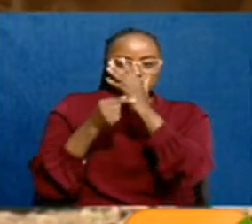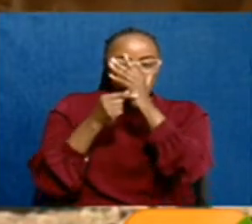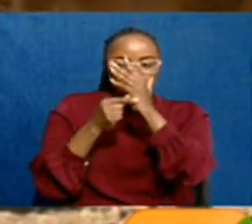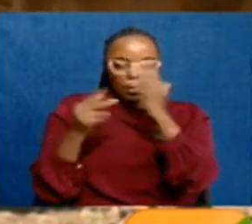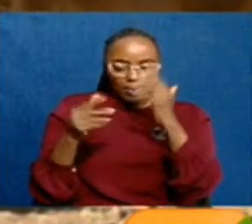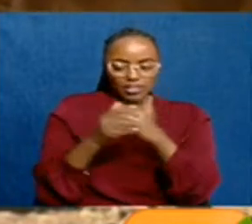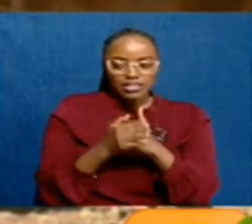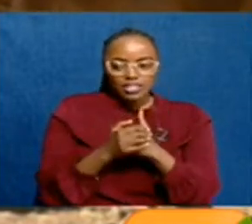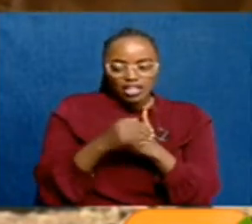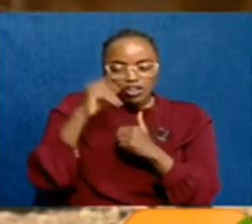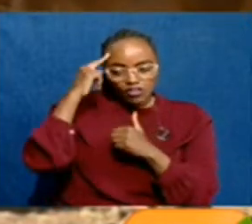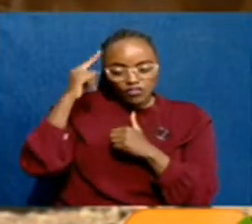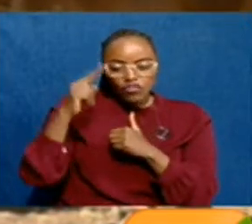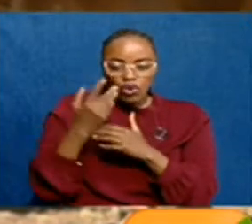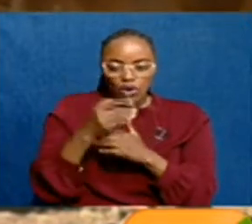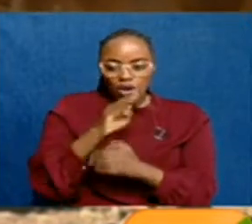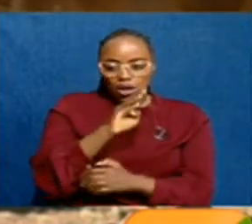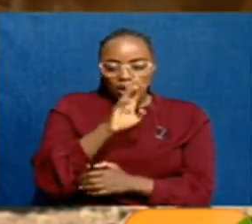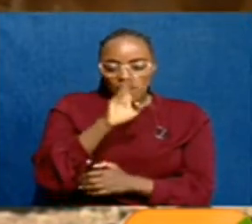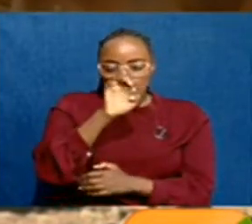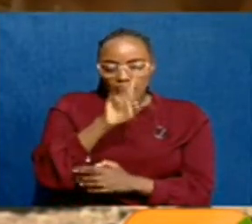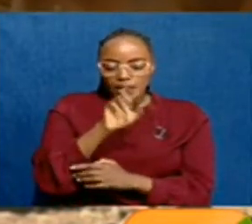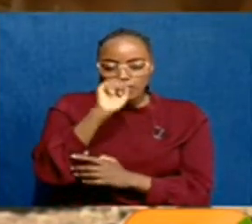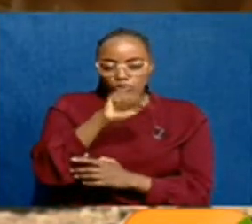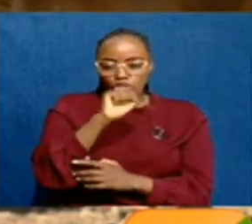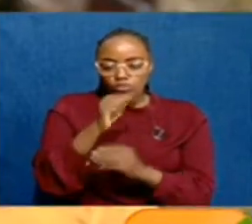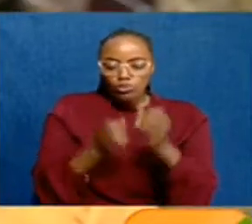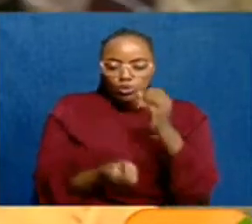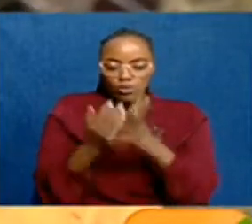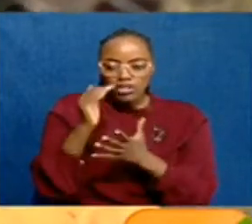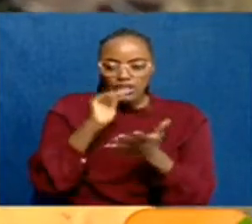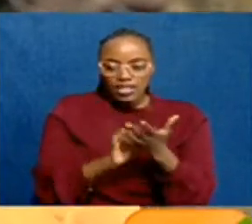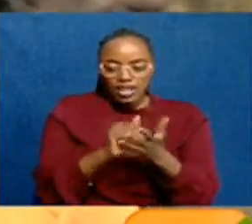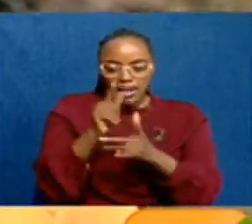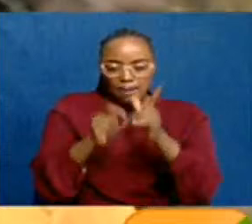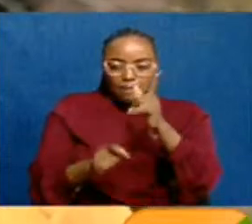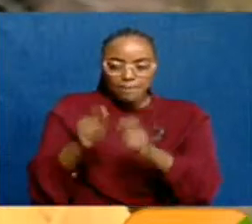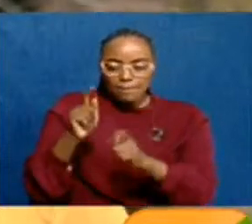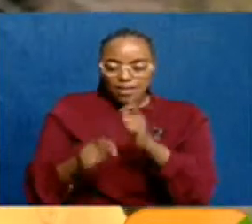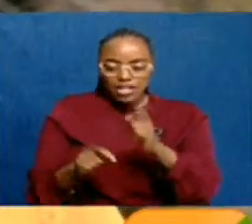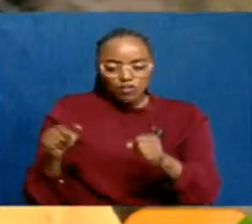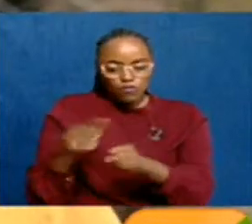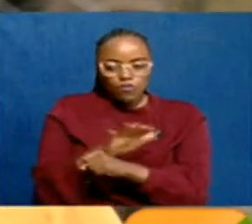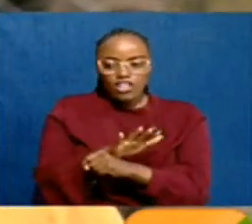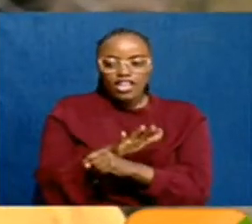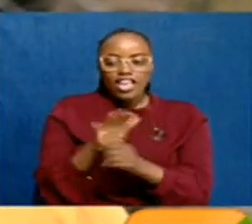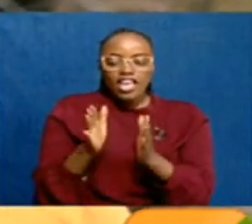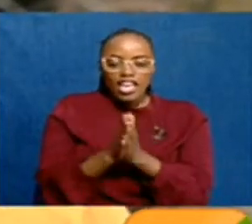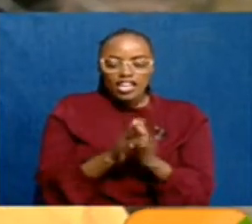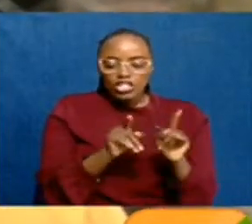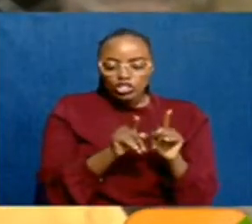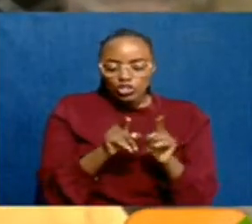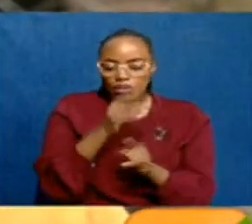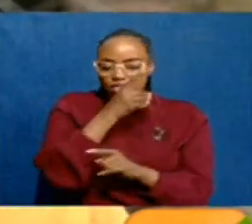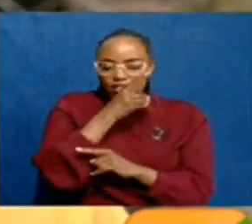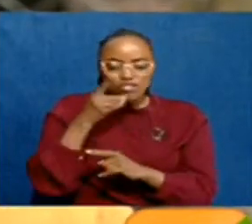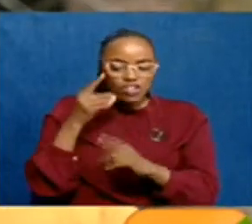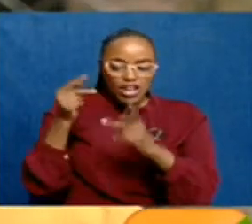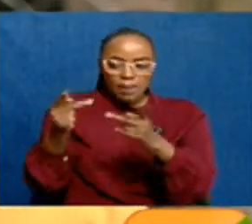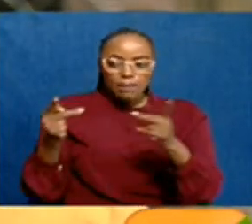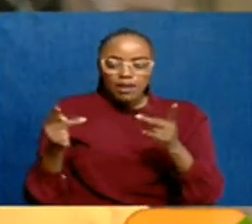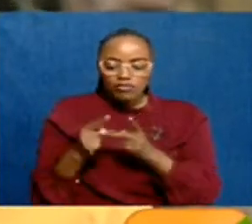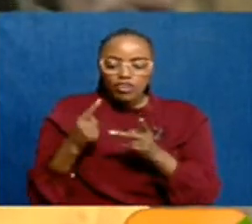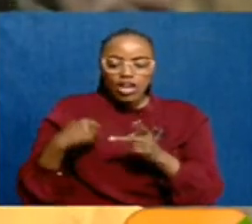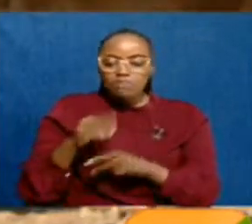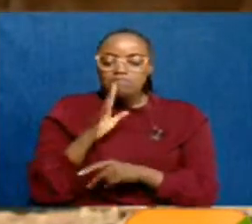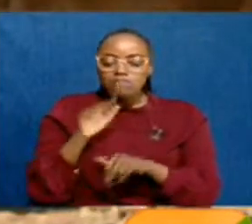crossbred population that is able to produce, again, milk optimally in semi-arid regions. We are